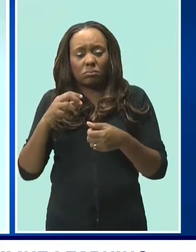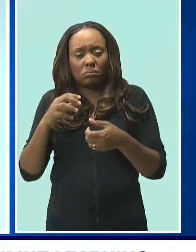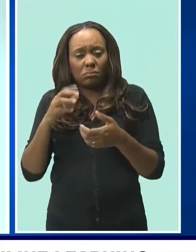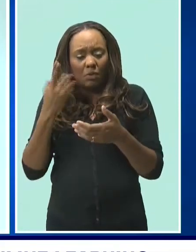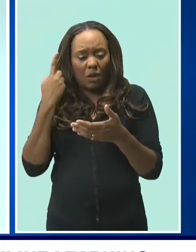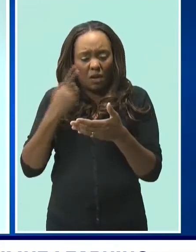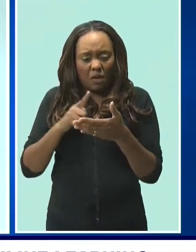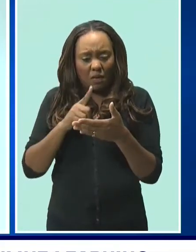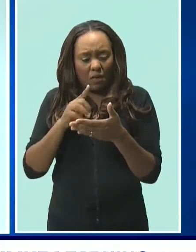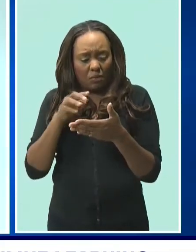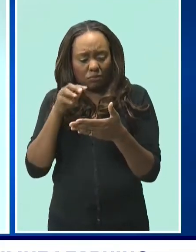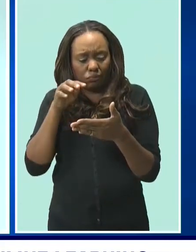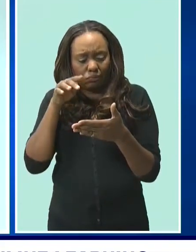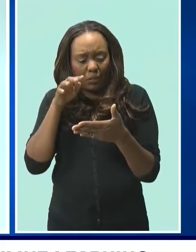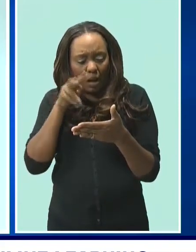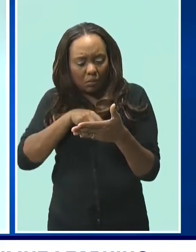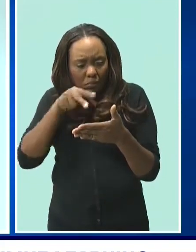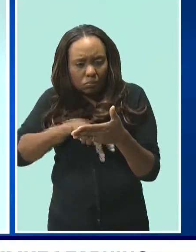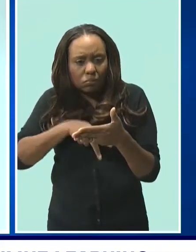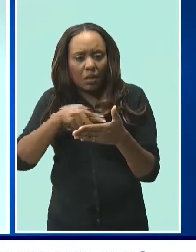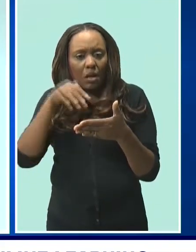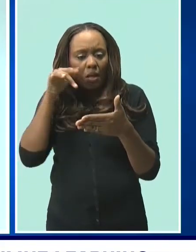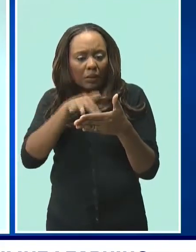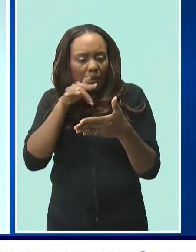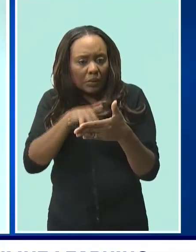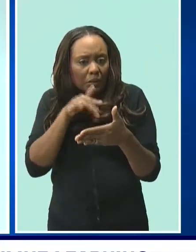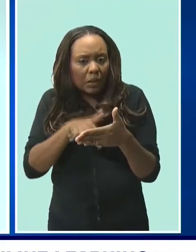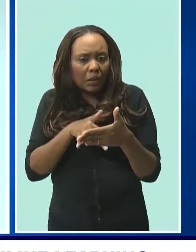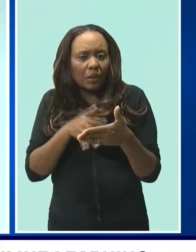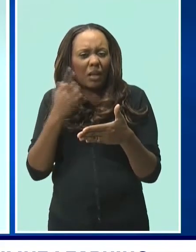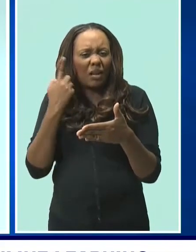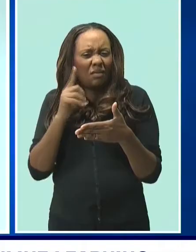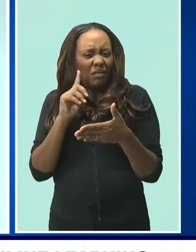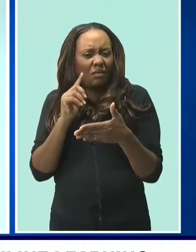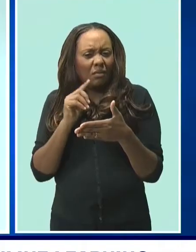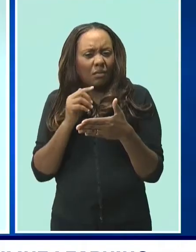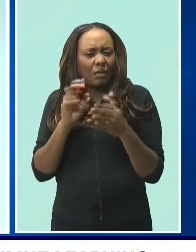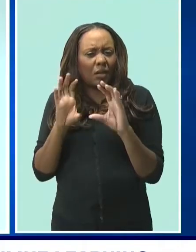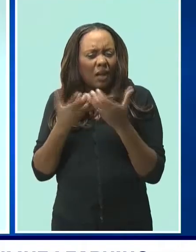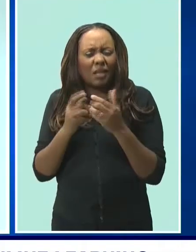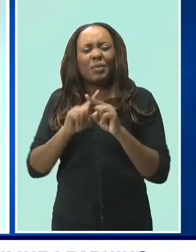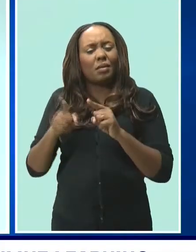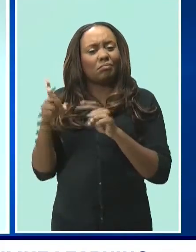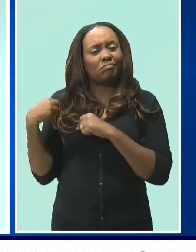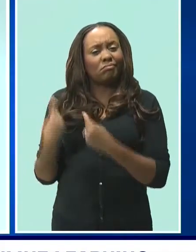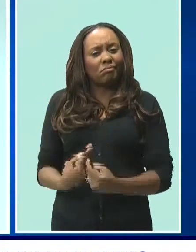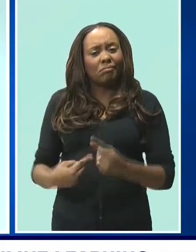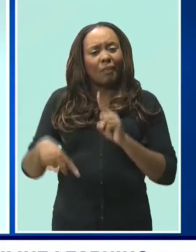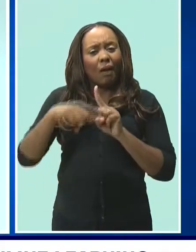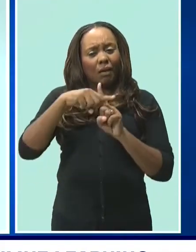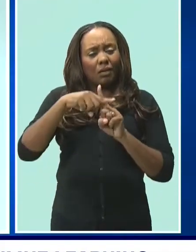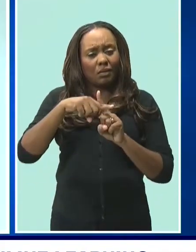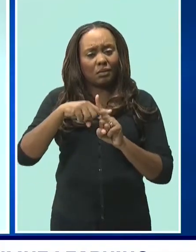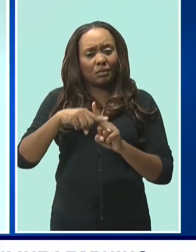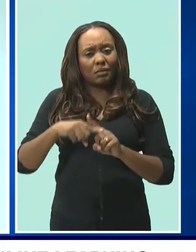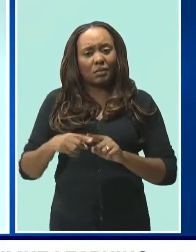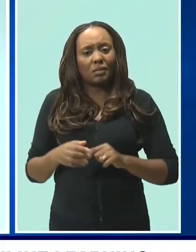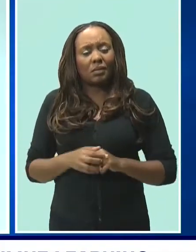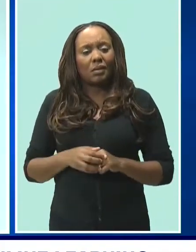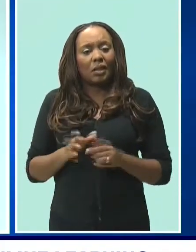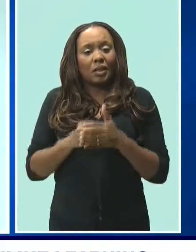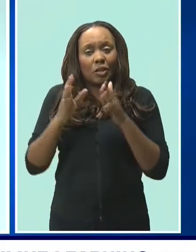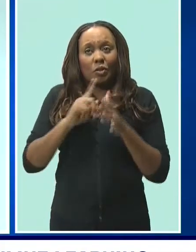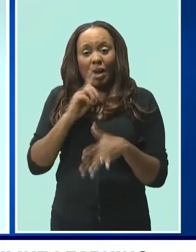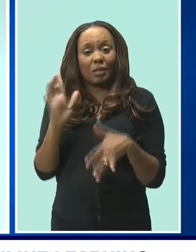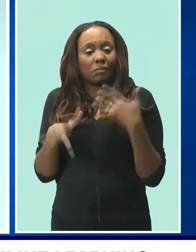the group sessions as well. So it has been pretty positive. The children are upbeat.